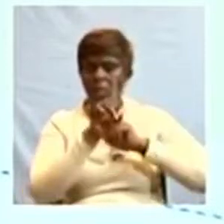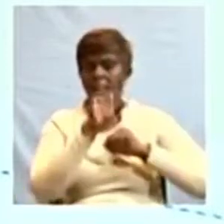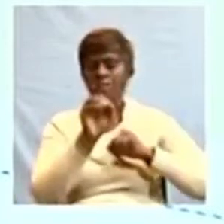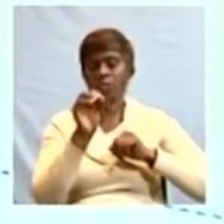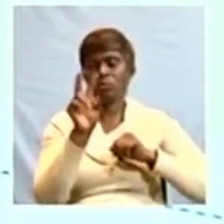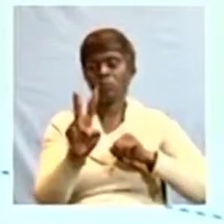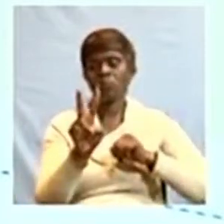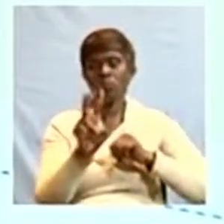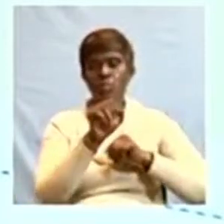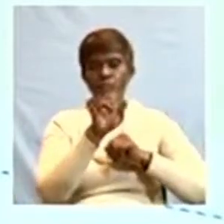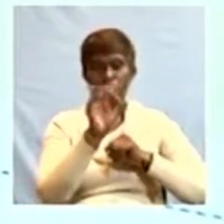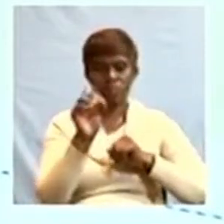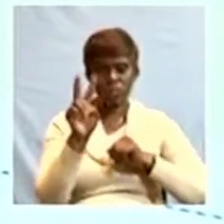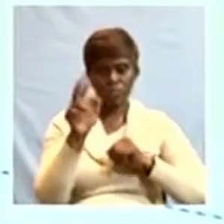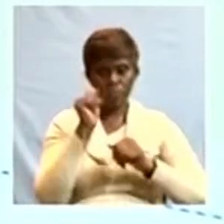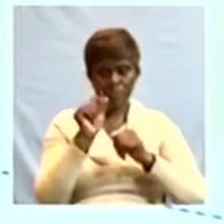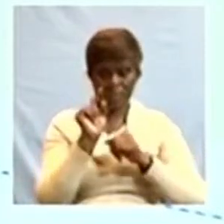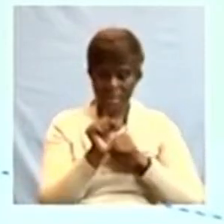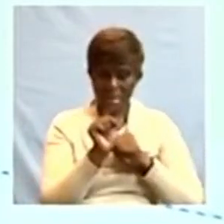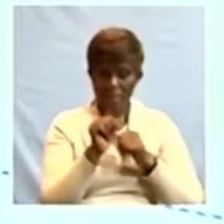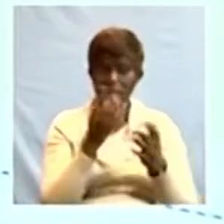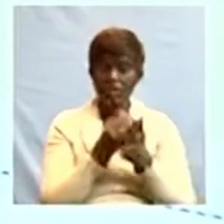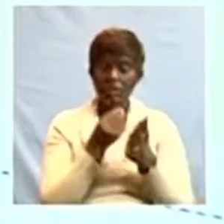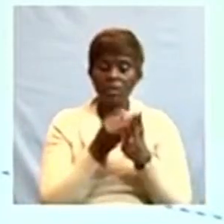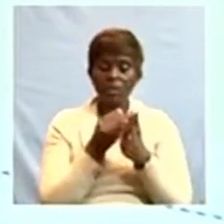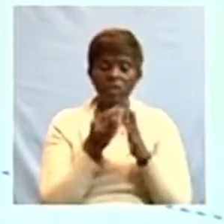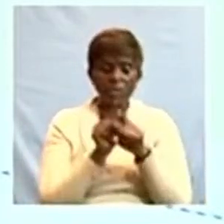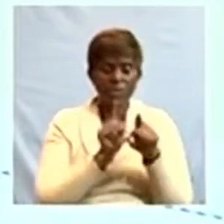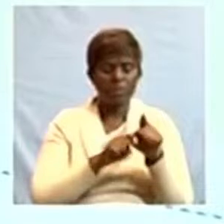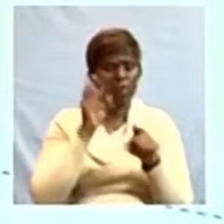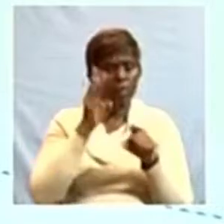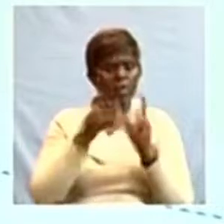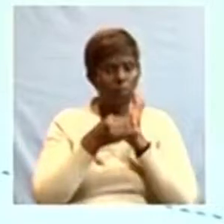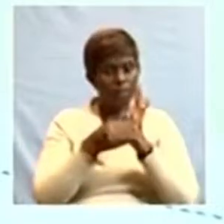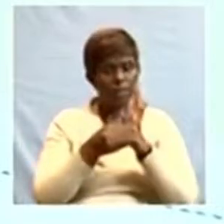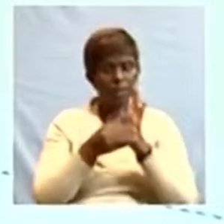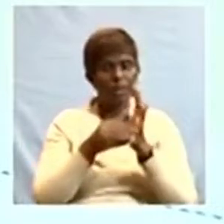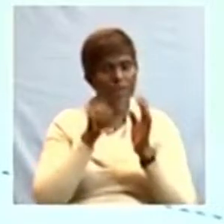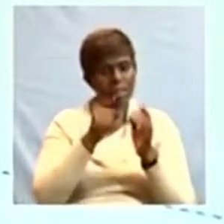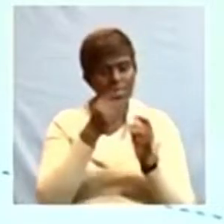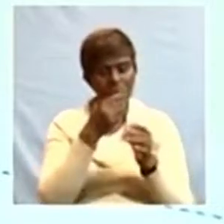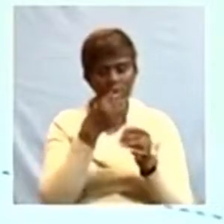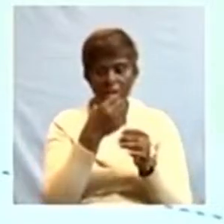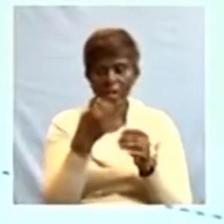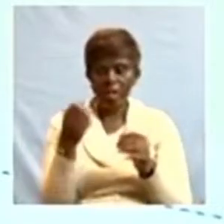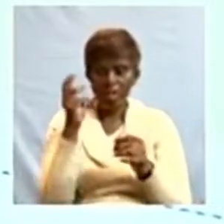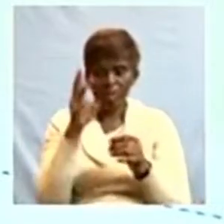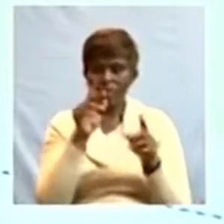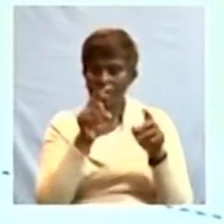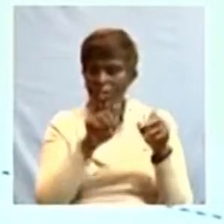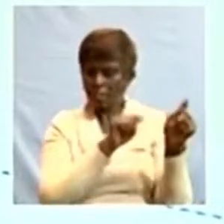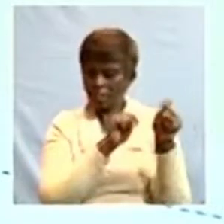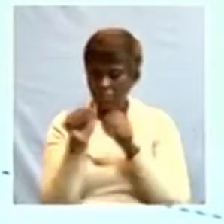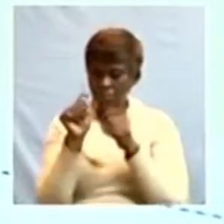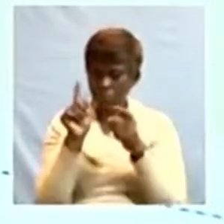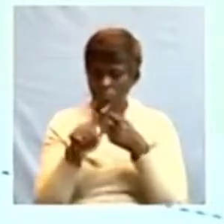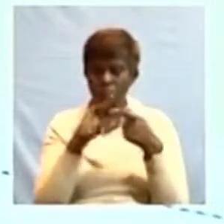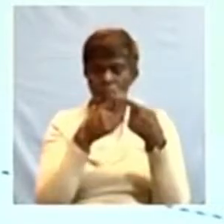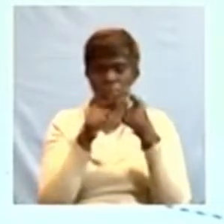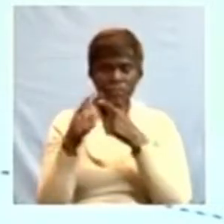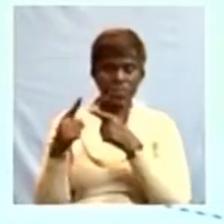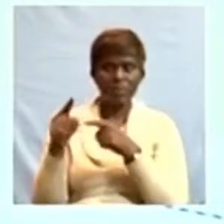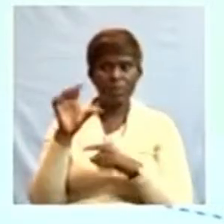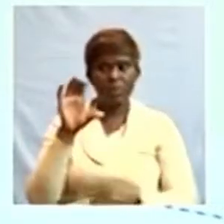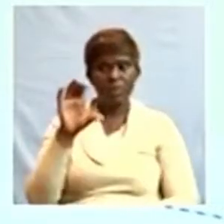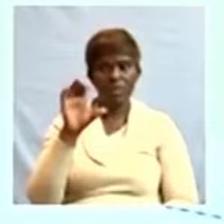102. Because this would need this equipment would need to be transported to the various